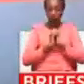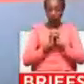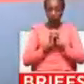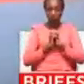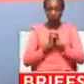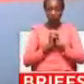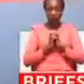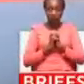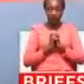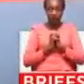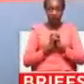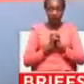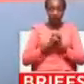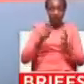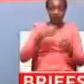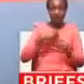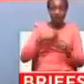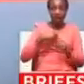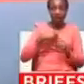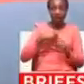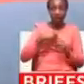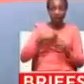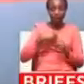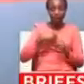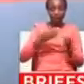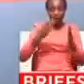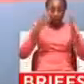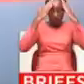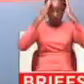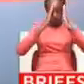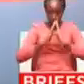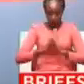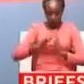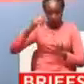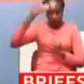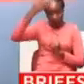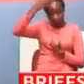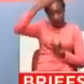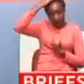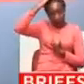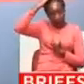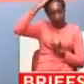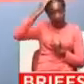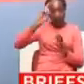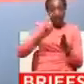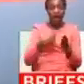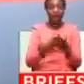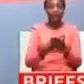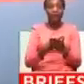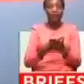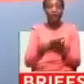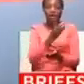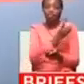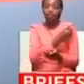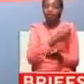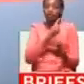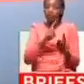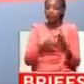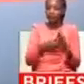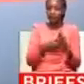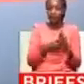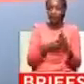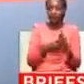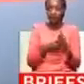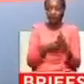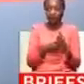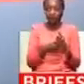you know, with the Muslim hat and whatever. And so Dr. Jafari begins to